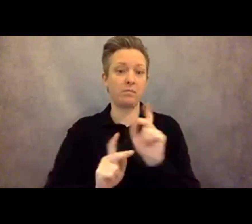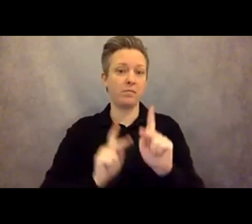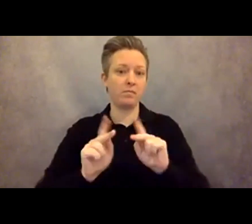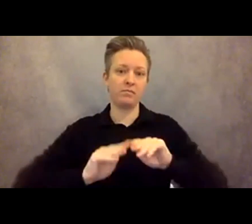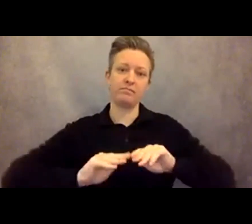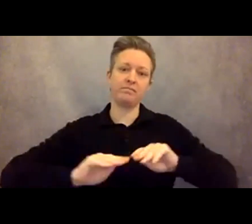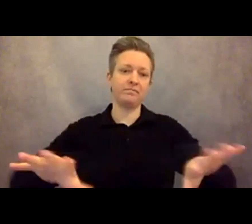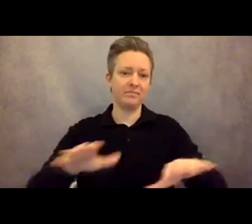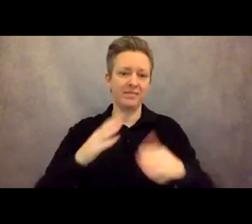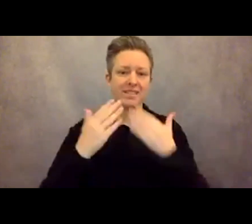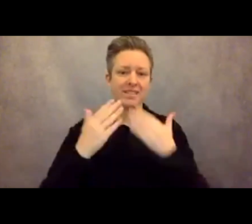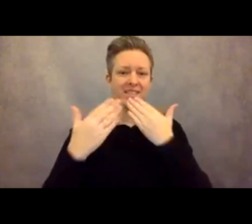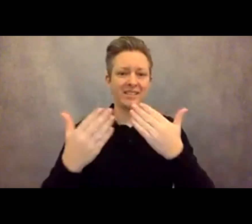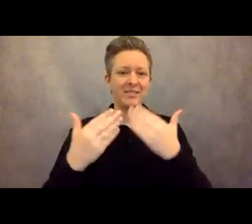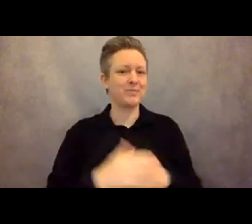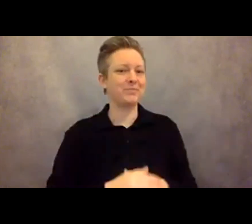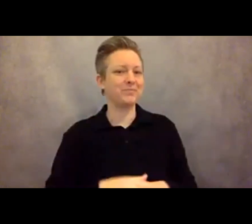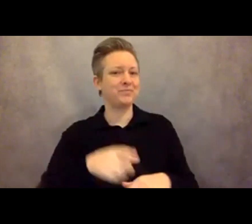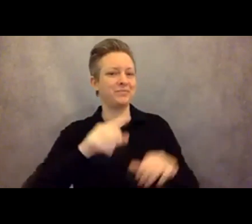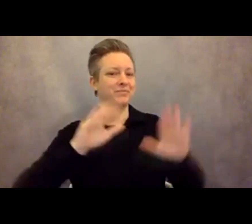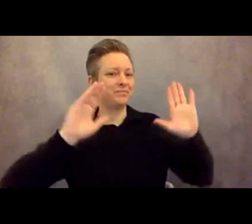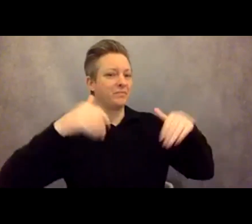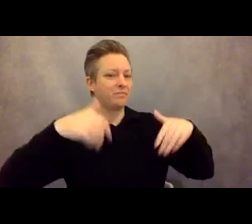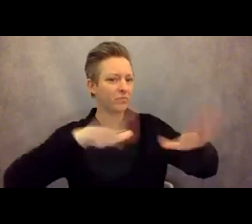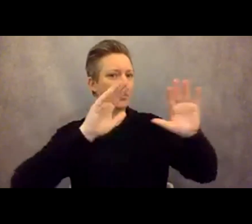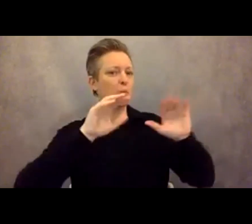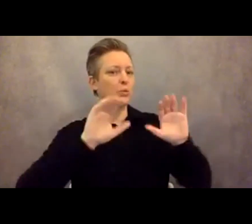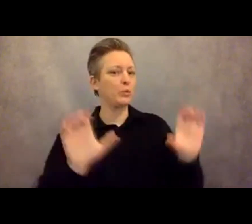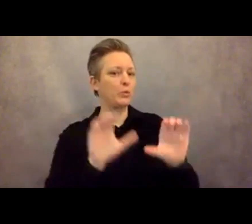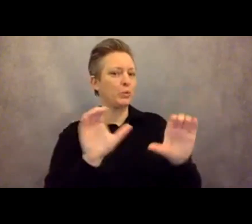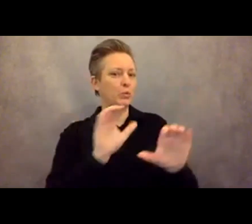All righty, go do your self-care. Have a great